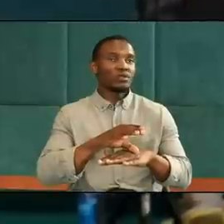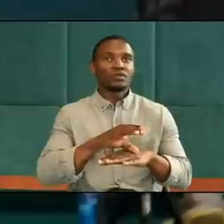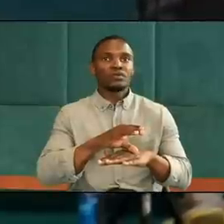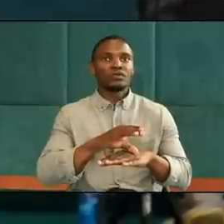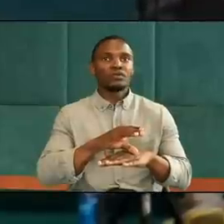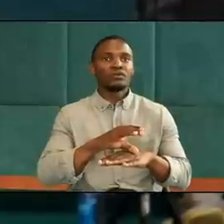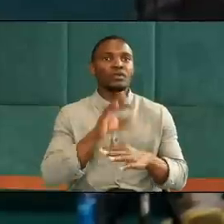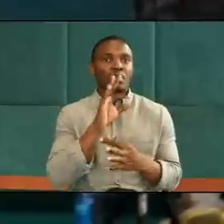is perfect.